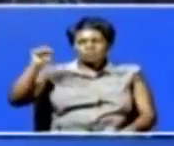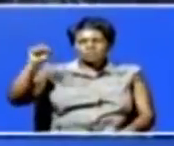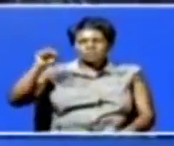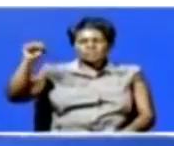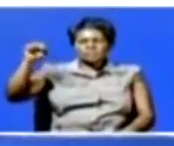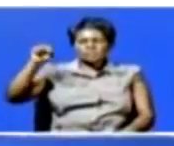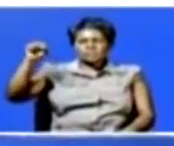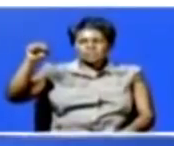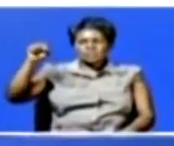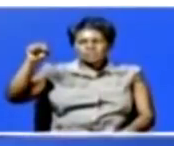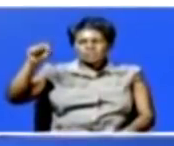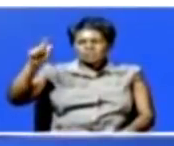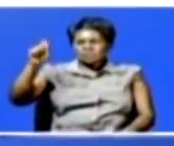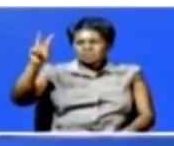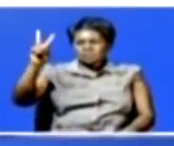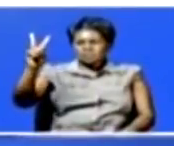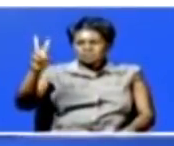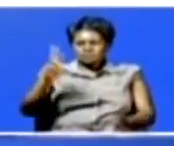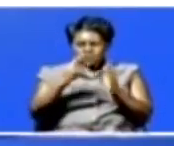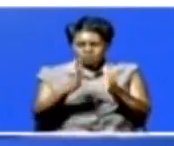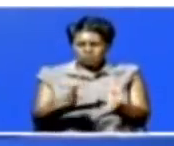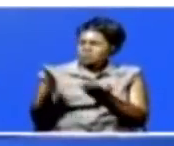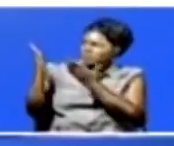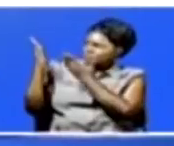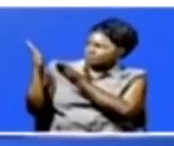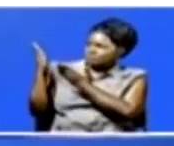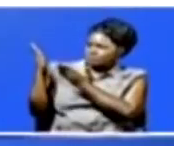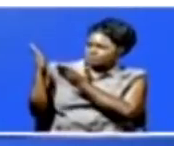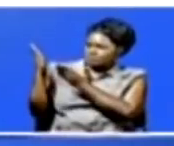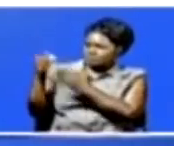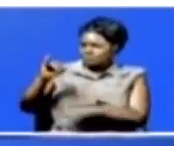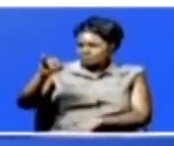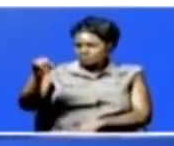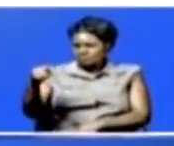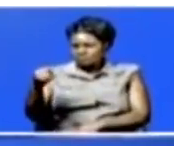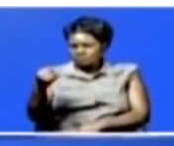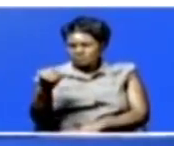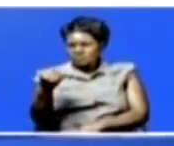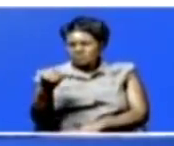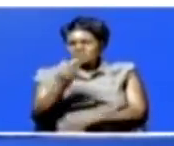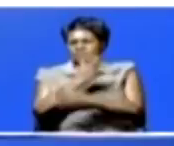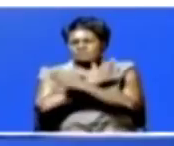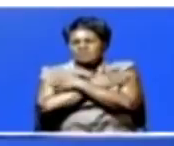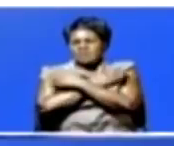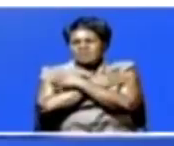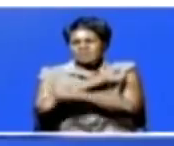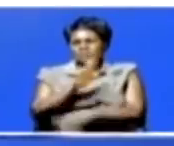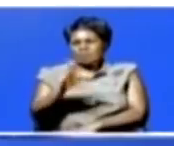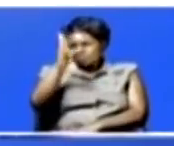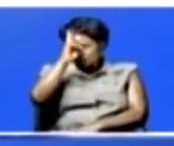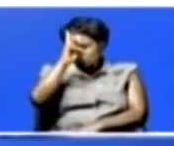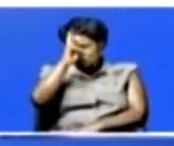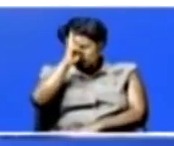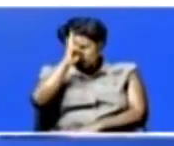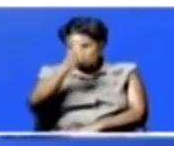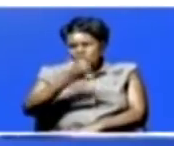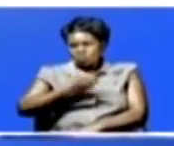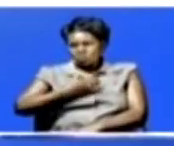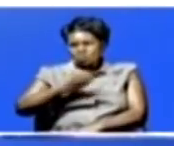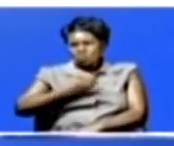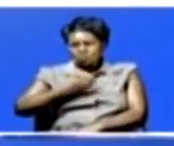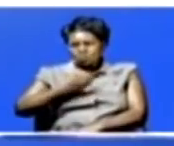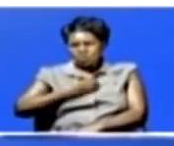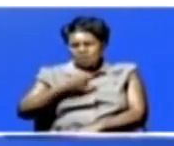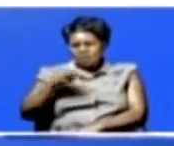politician. TV journalist Jackie Maribe, Irungu, and their friend Brian Kasaine, who police say is the owner of the